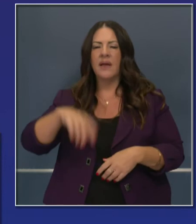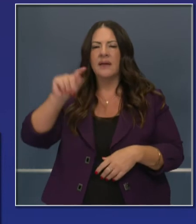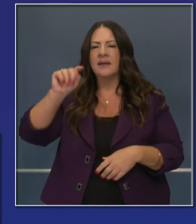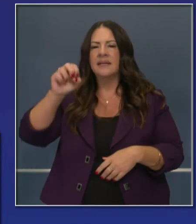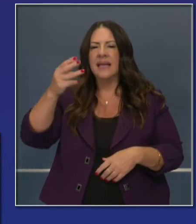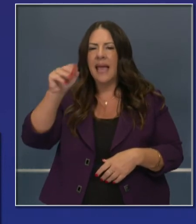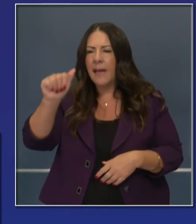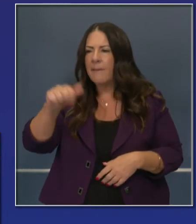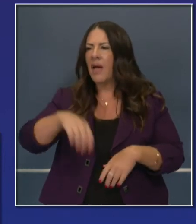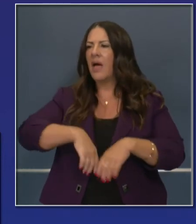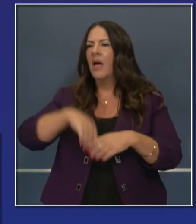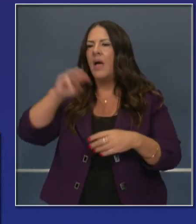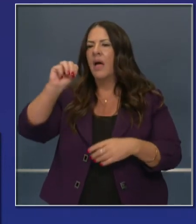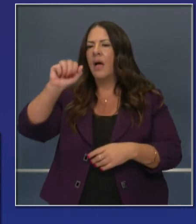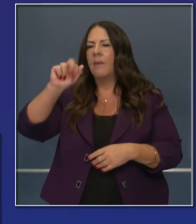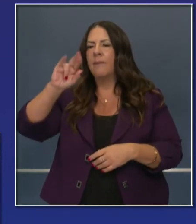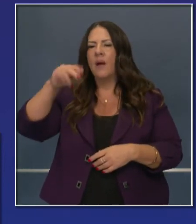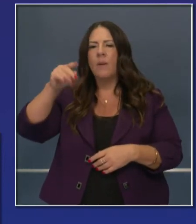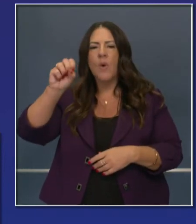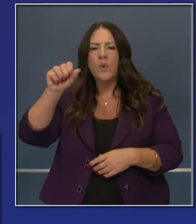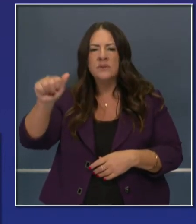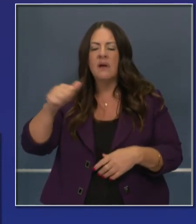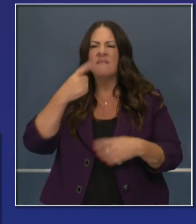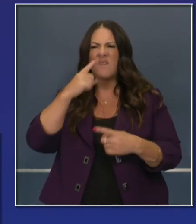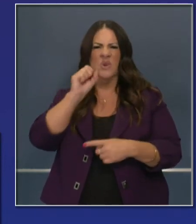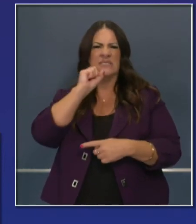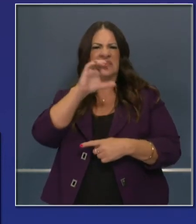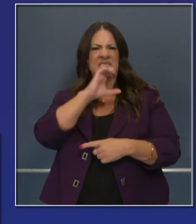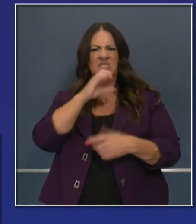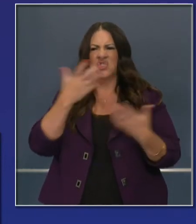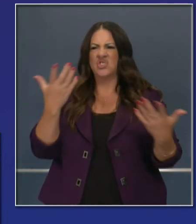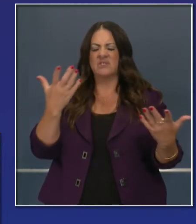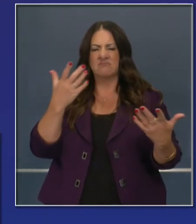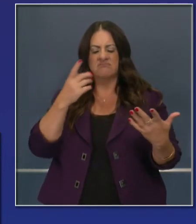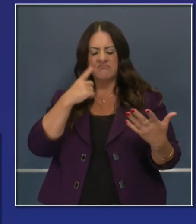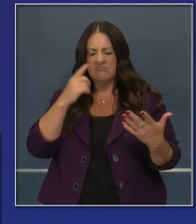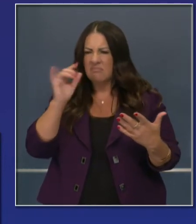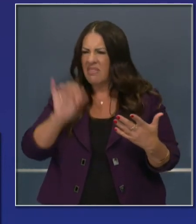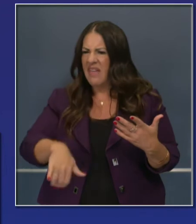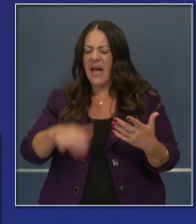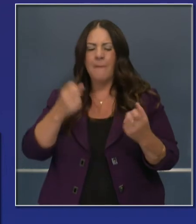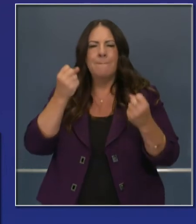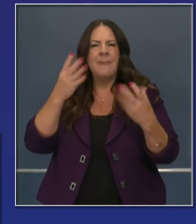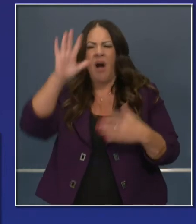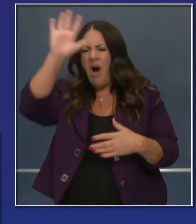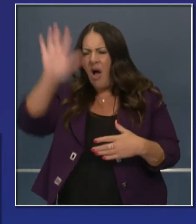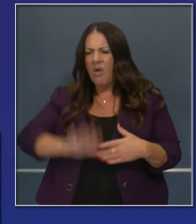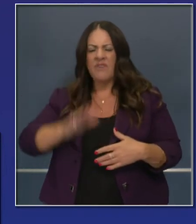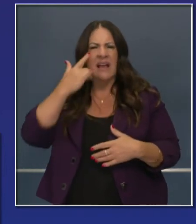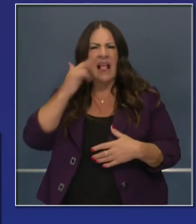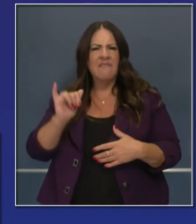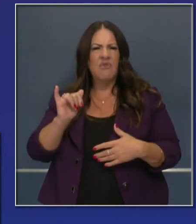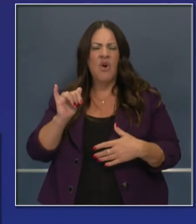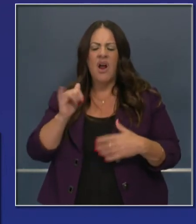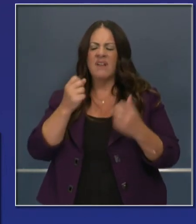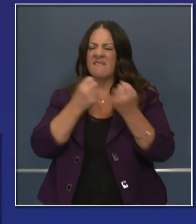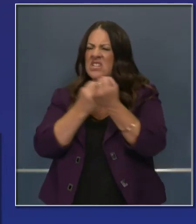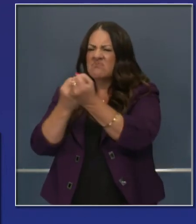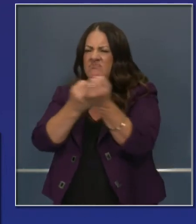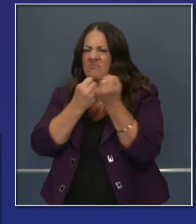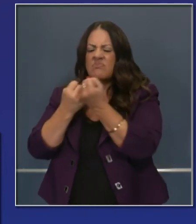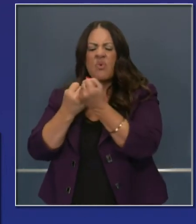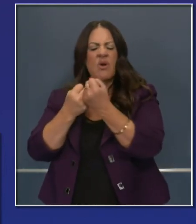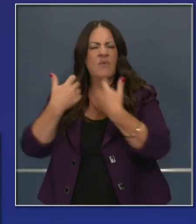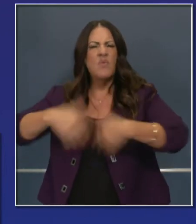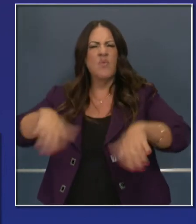on seniors and individuals with disabilities. You're seeing innovation in every part of the state, and you're seeing support in parts of the state